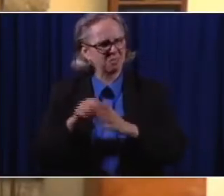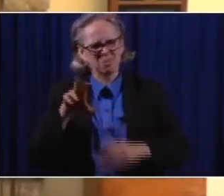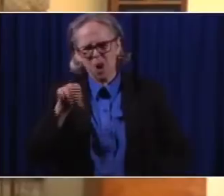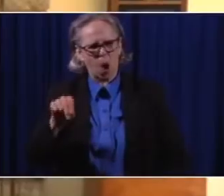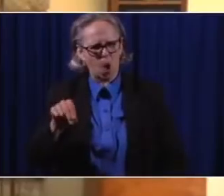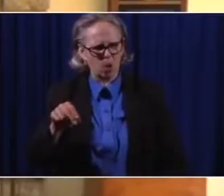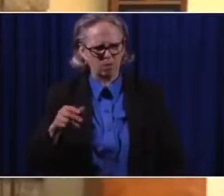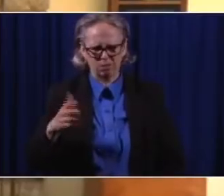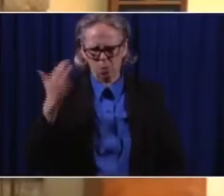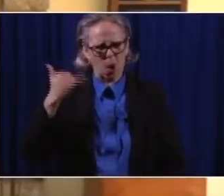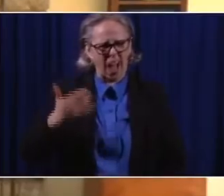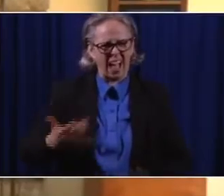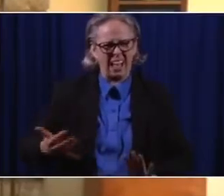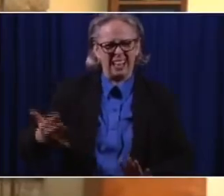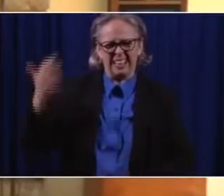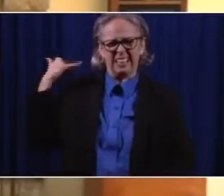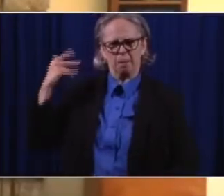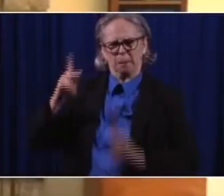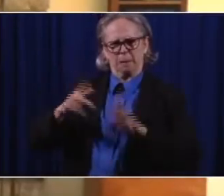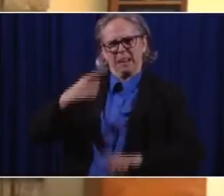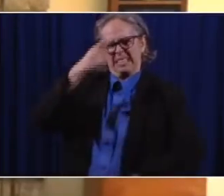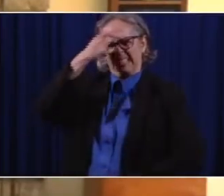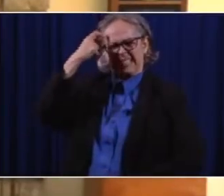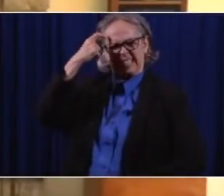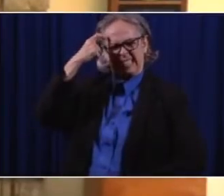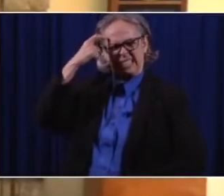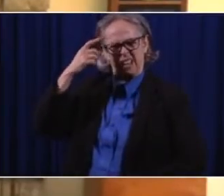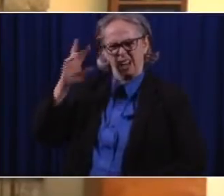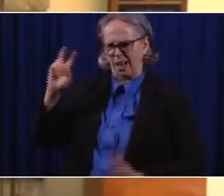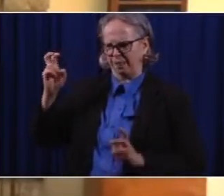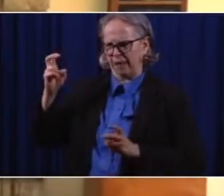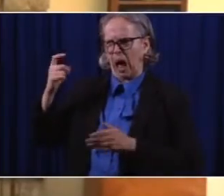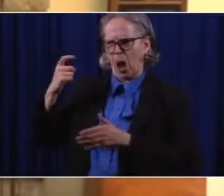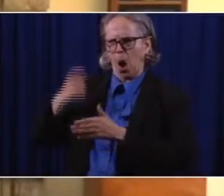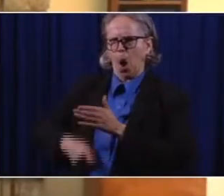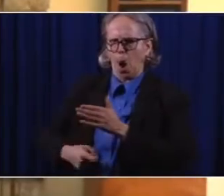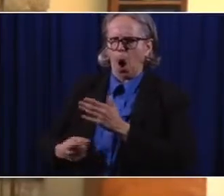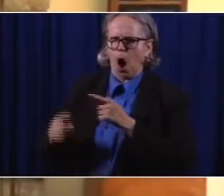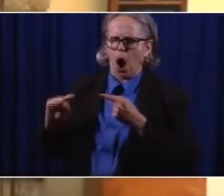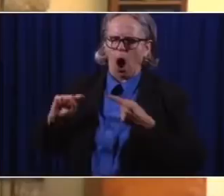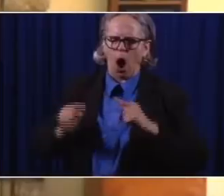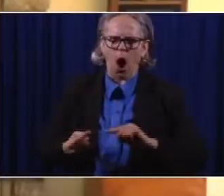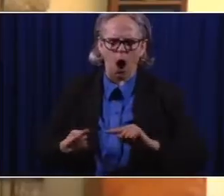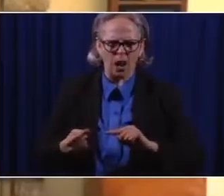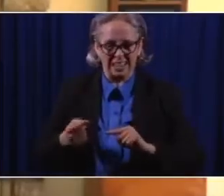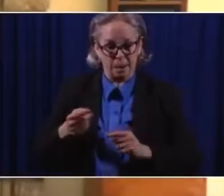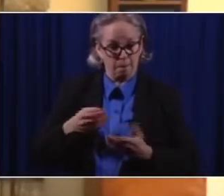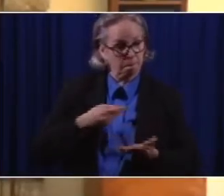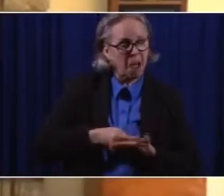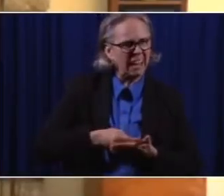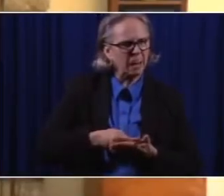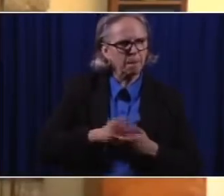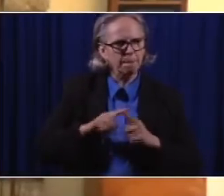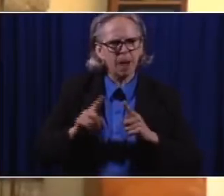don't just mean economic cost. I mean the personal human cost that goes with a shutdown.